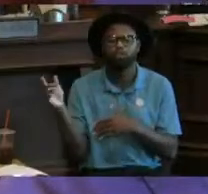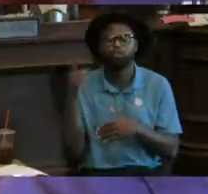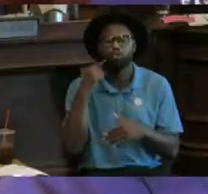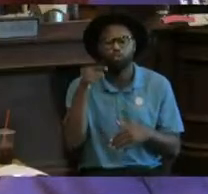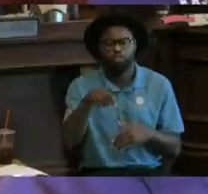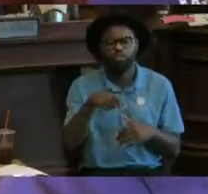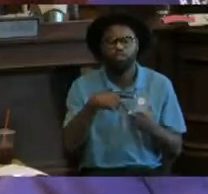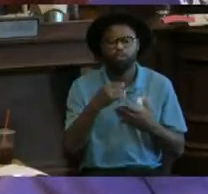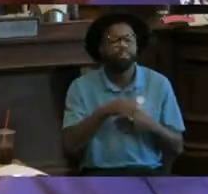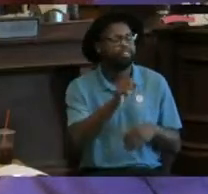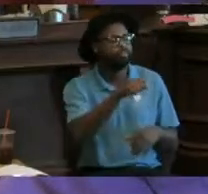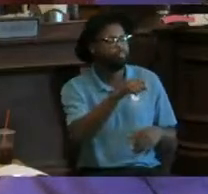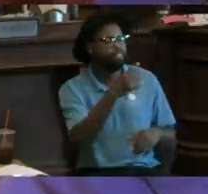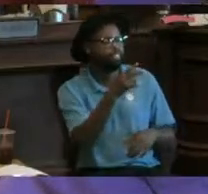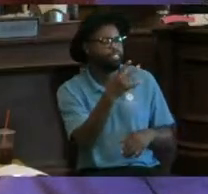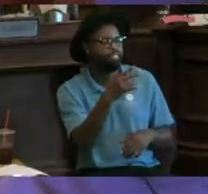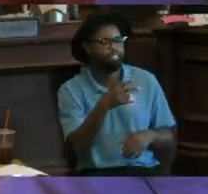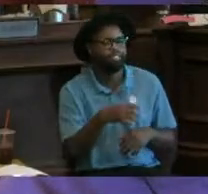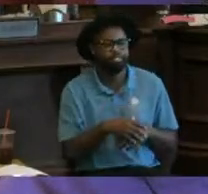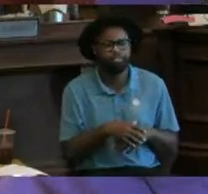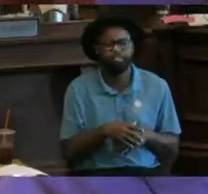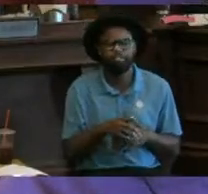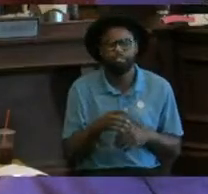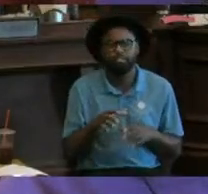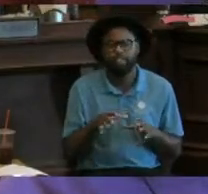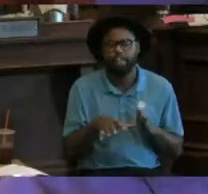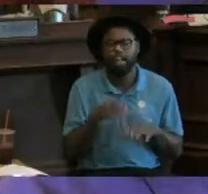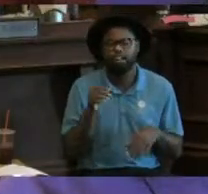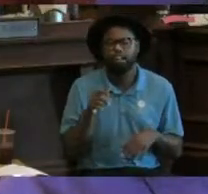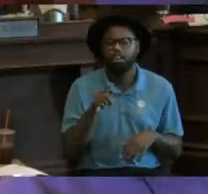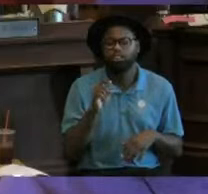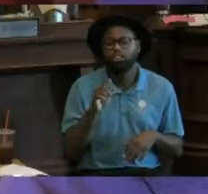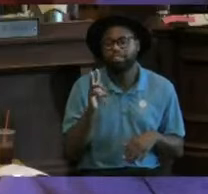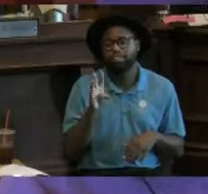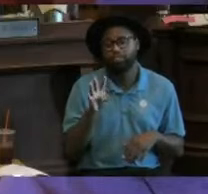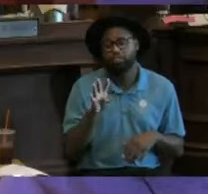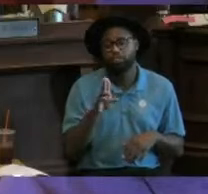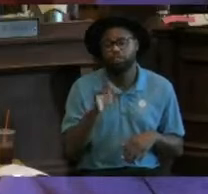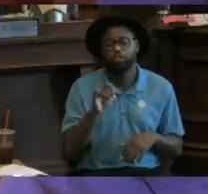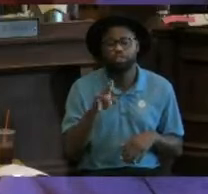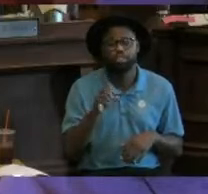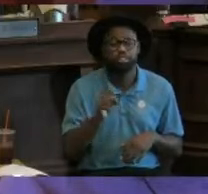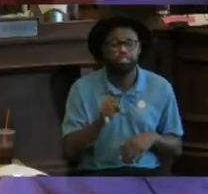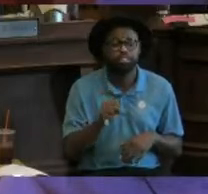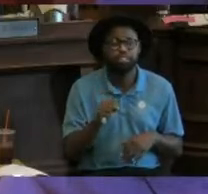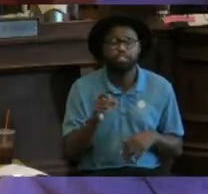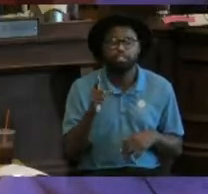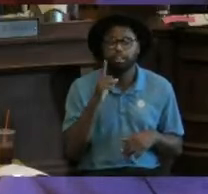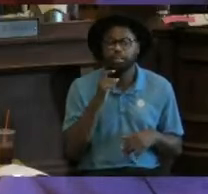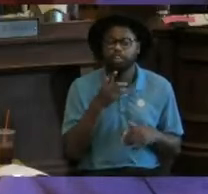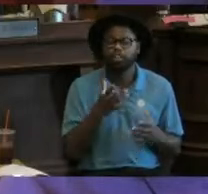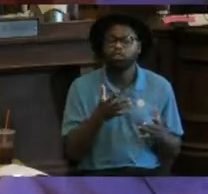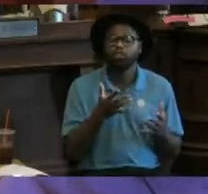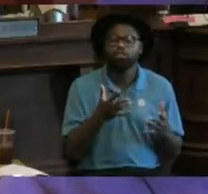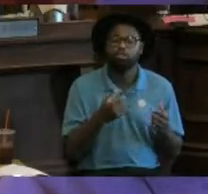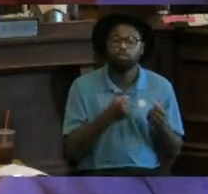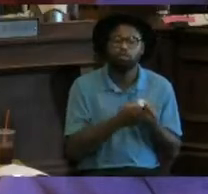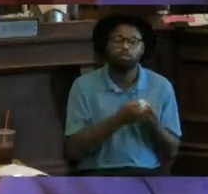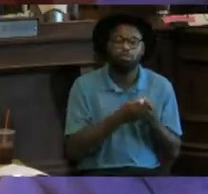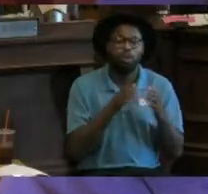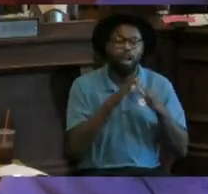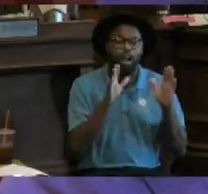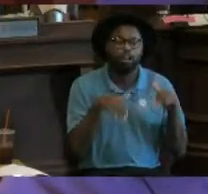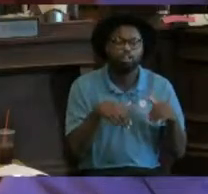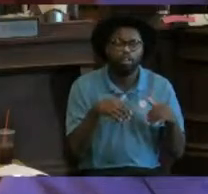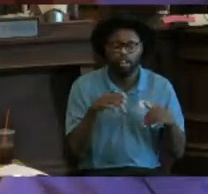percentage of the number of 164 units. Because we're so heavy on the supportive housing, we have 95 units